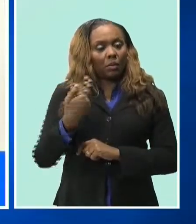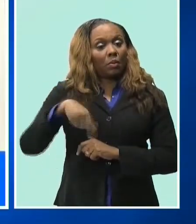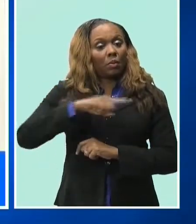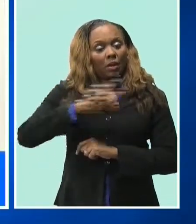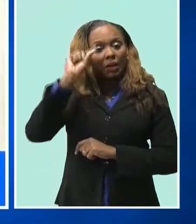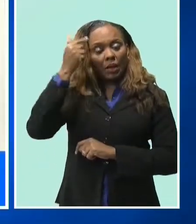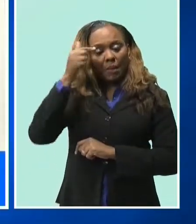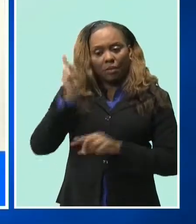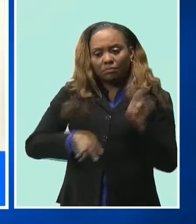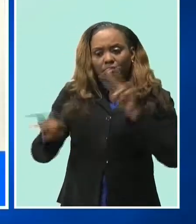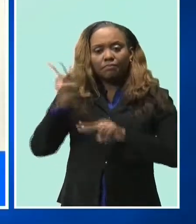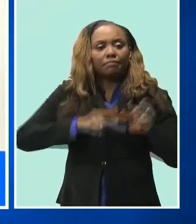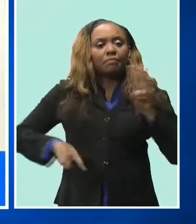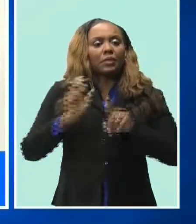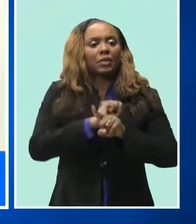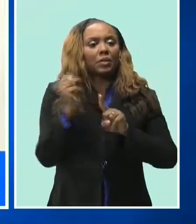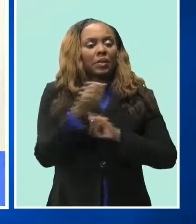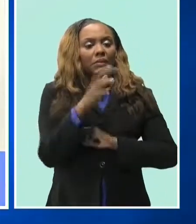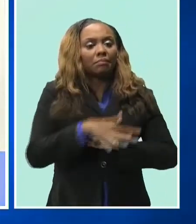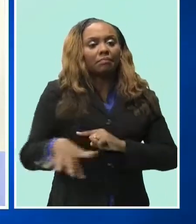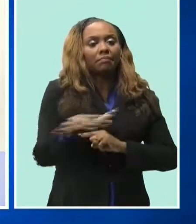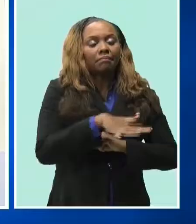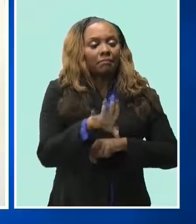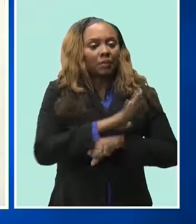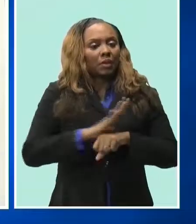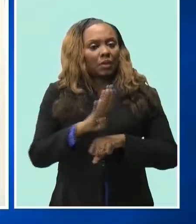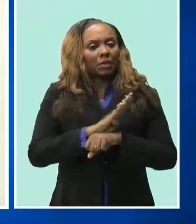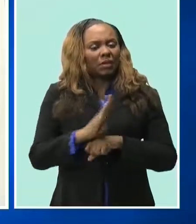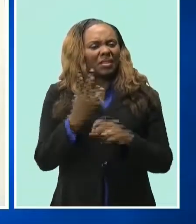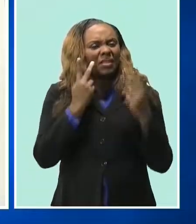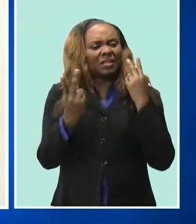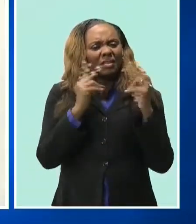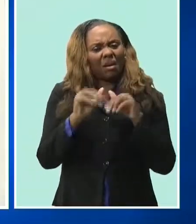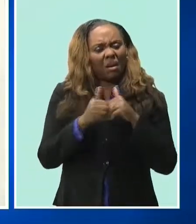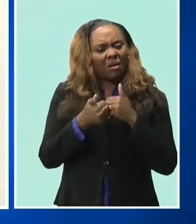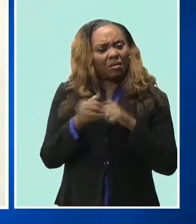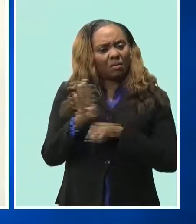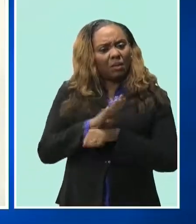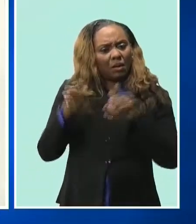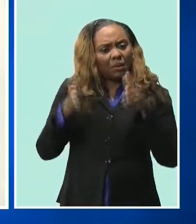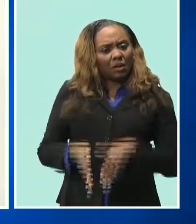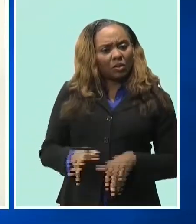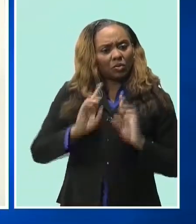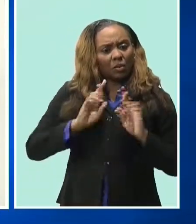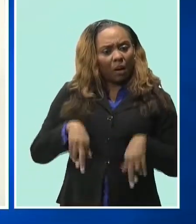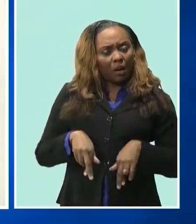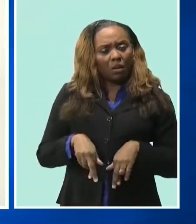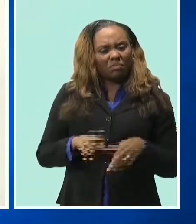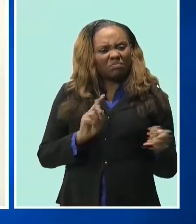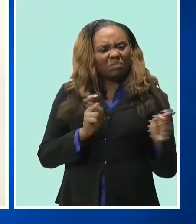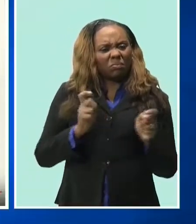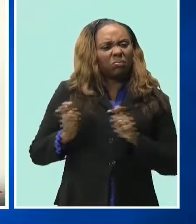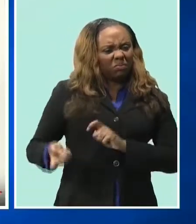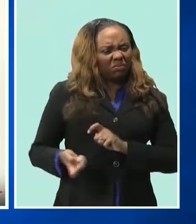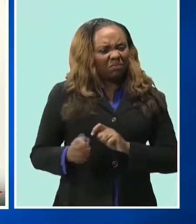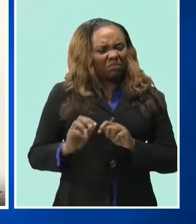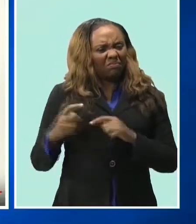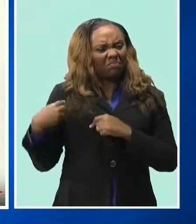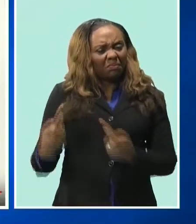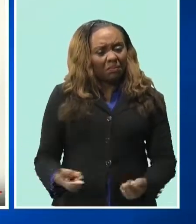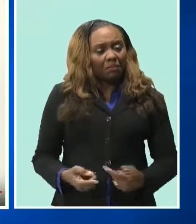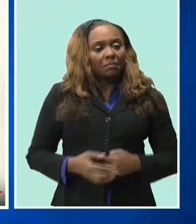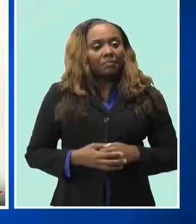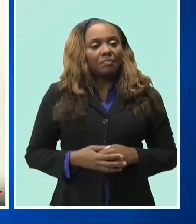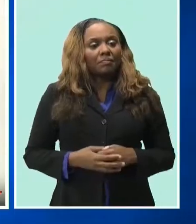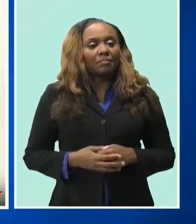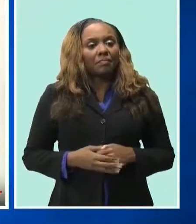monitoring the situation across Barbados to look at the response that many Barbadians have been having in dealing with the changes that we have been making.